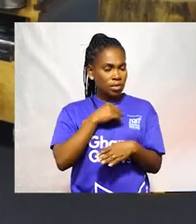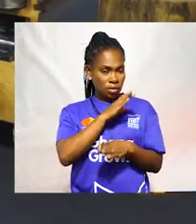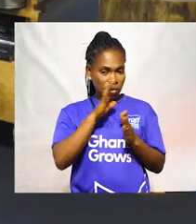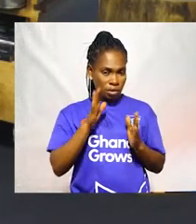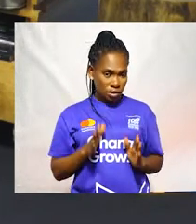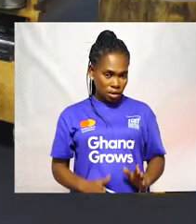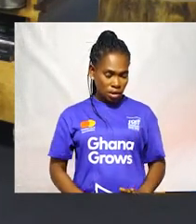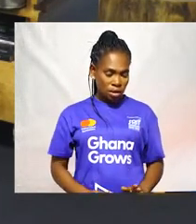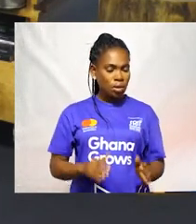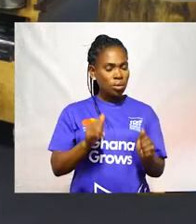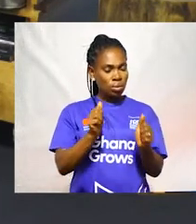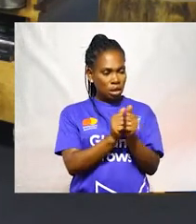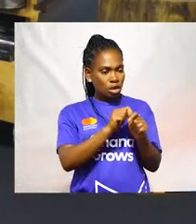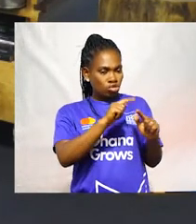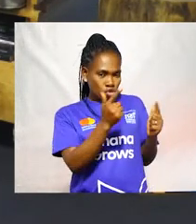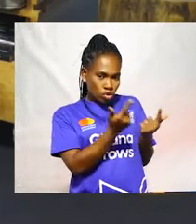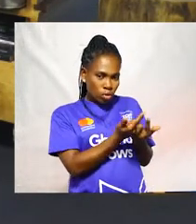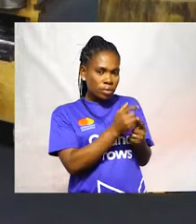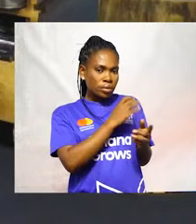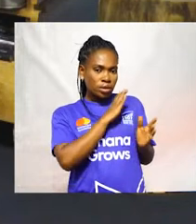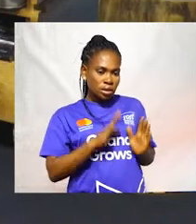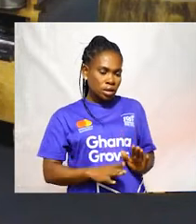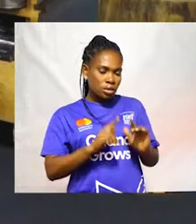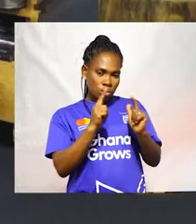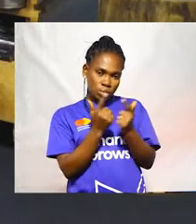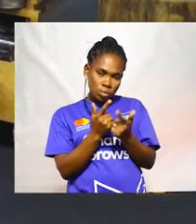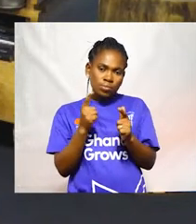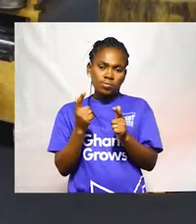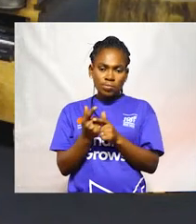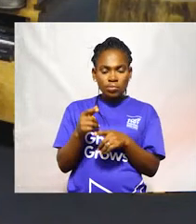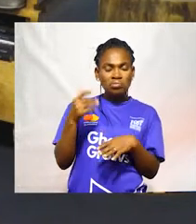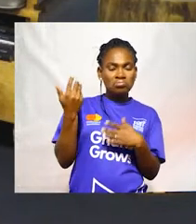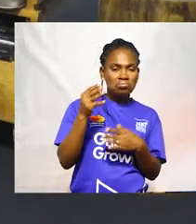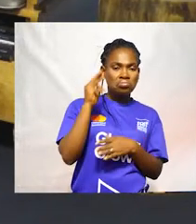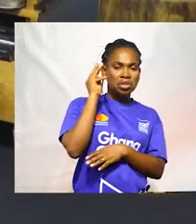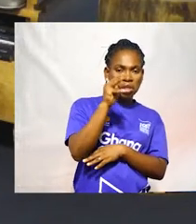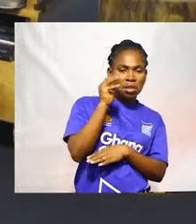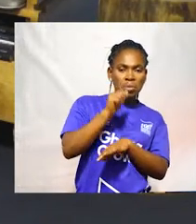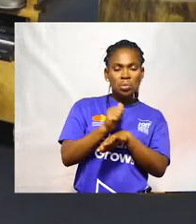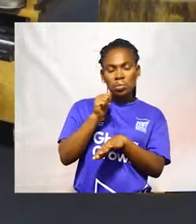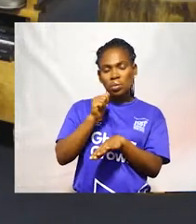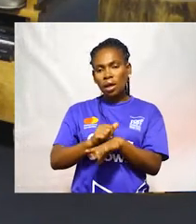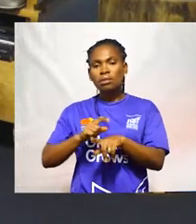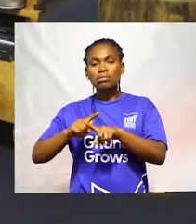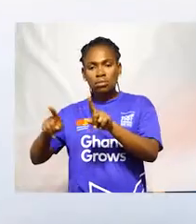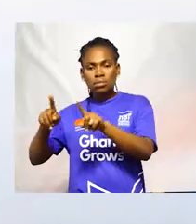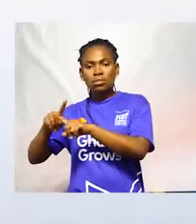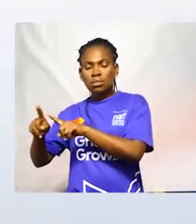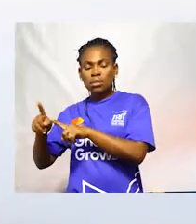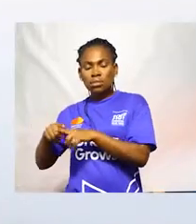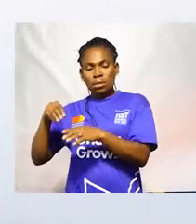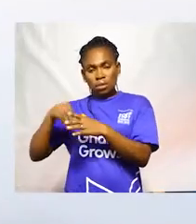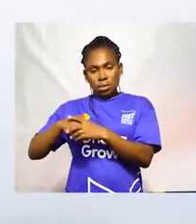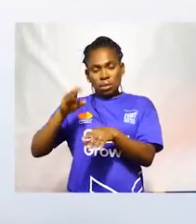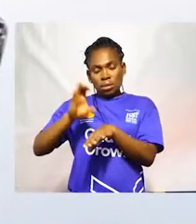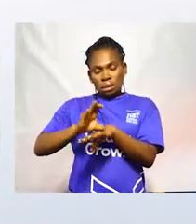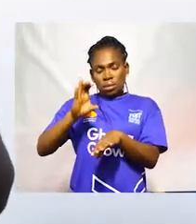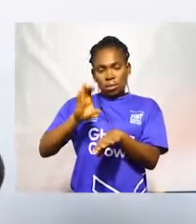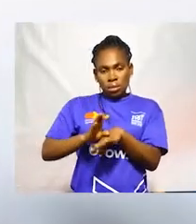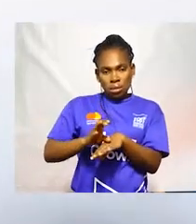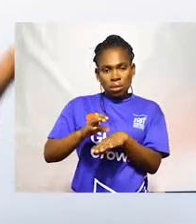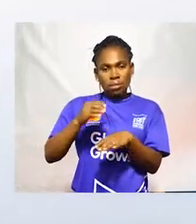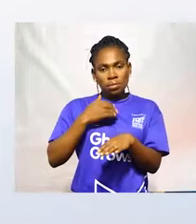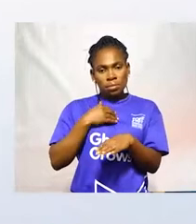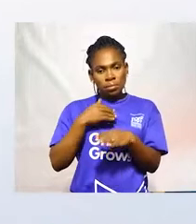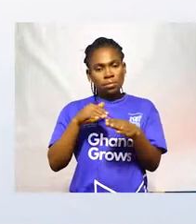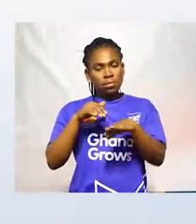with the UCF, we're doing camps, we're doing missionary work. I mean, in my church, I was